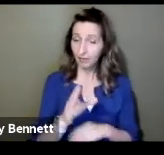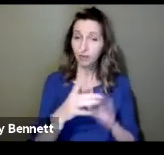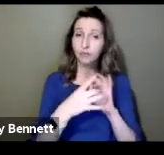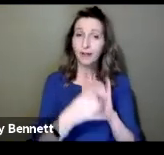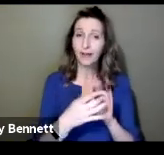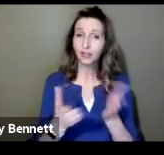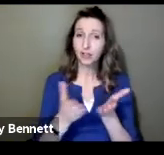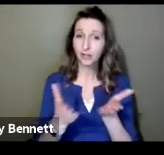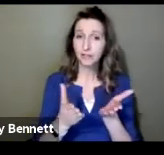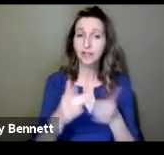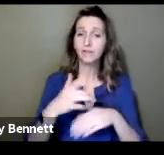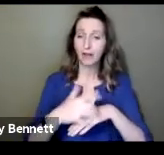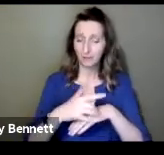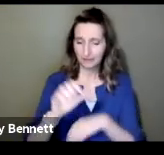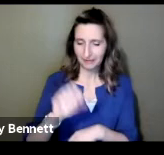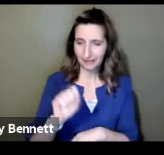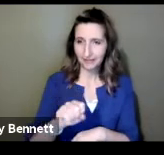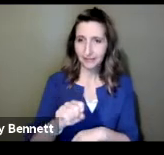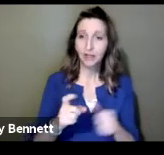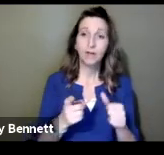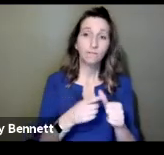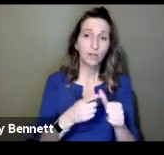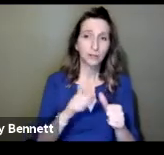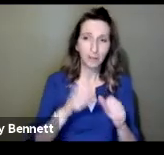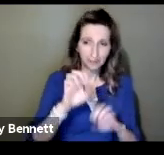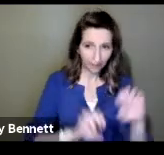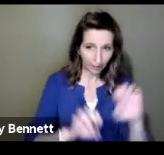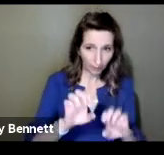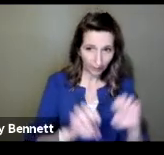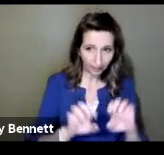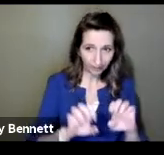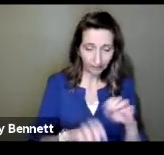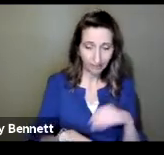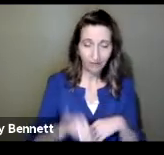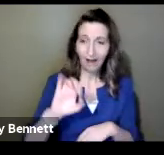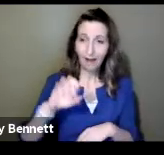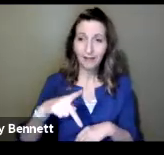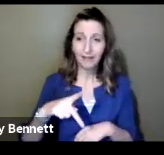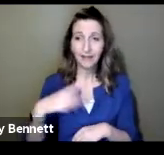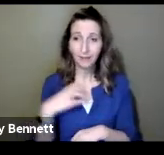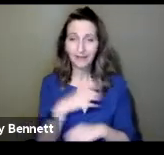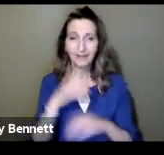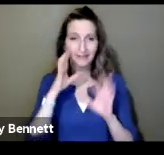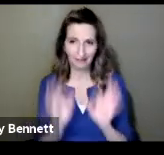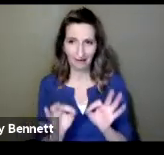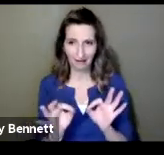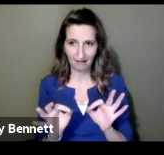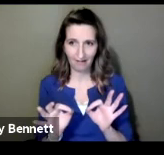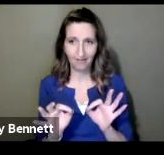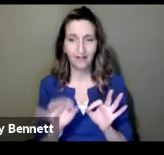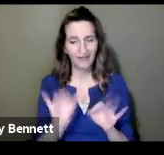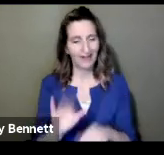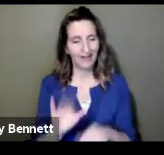are determined via evaluation findings and IEP committee decision. Again, that is an IEP decision